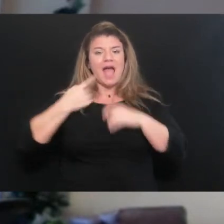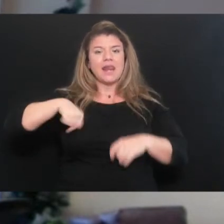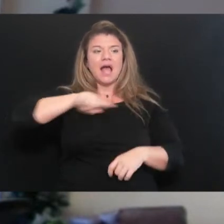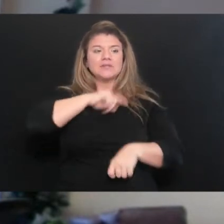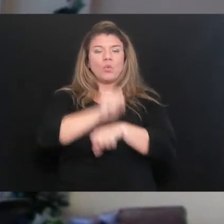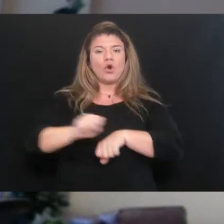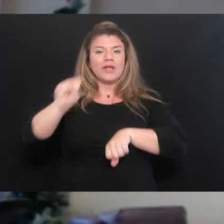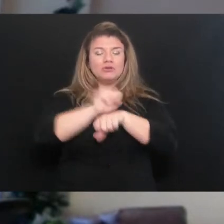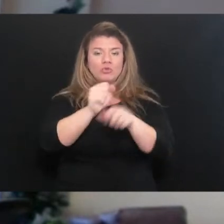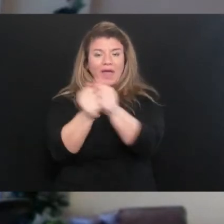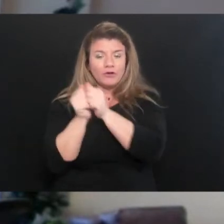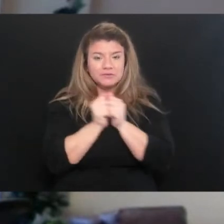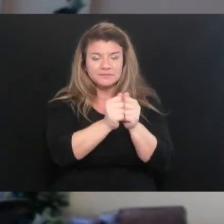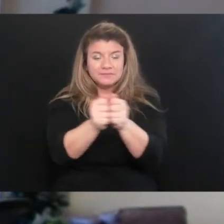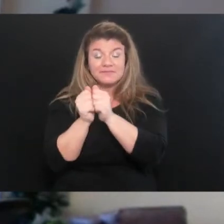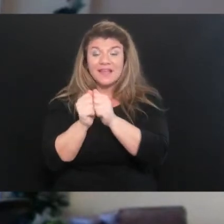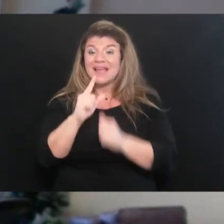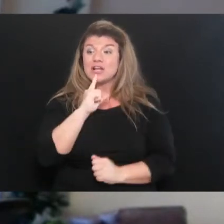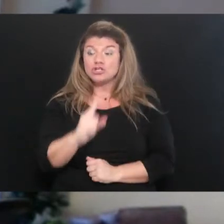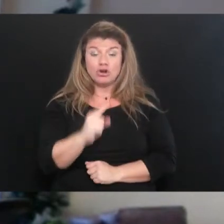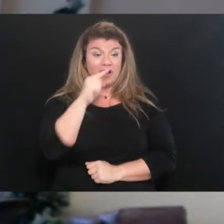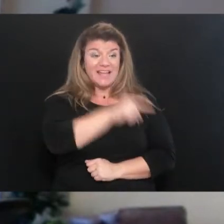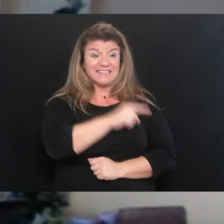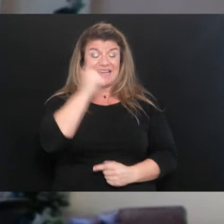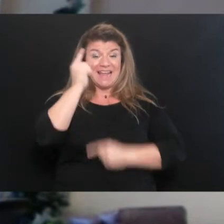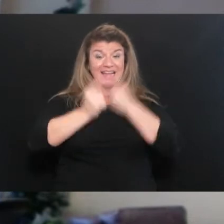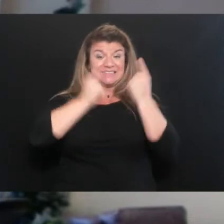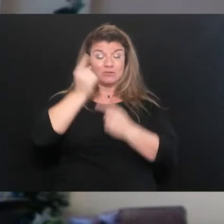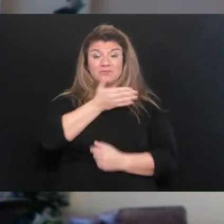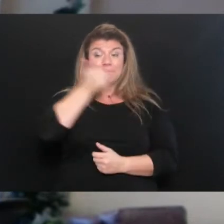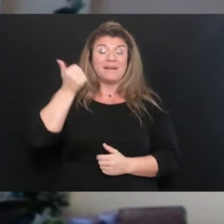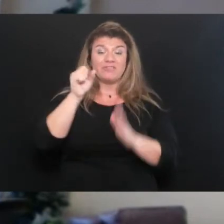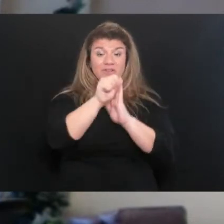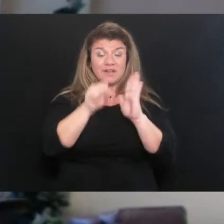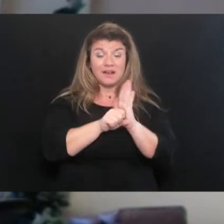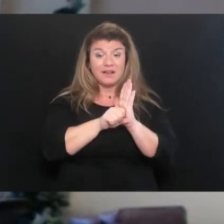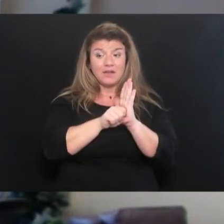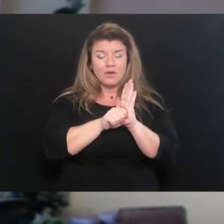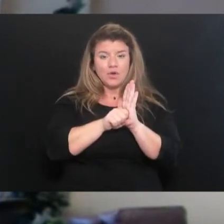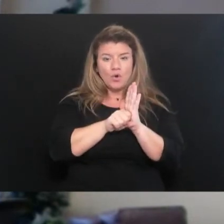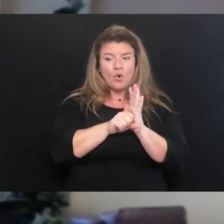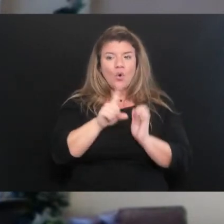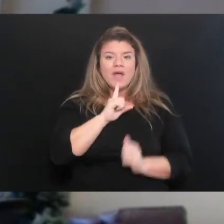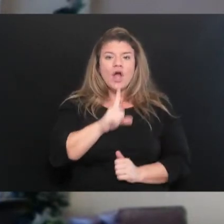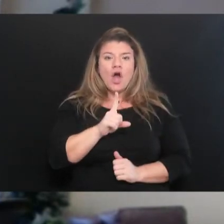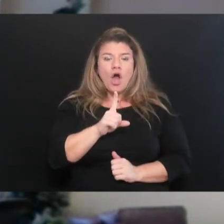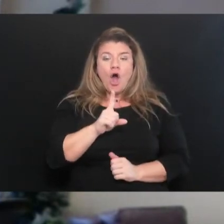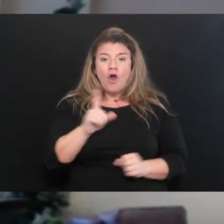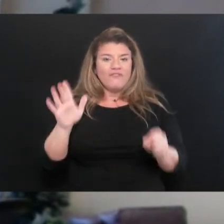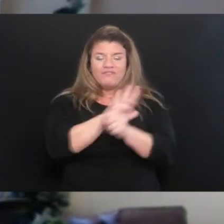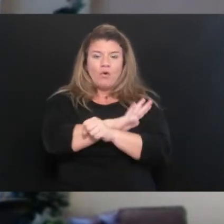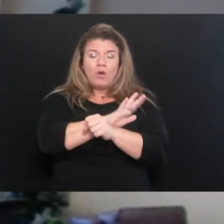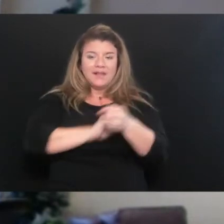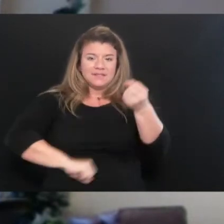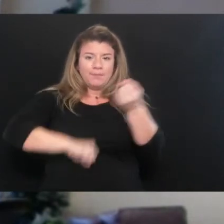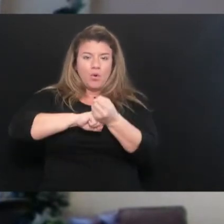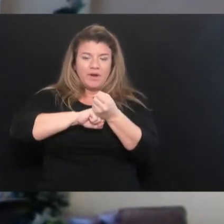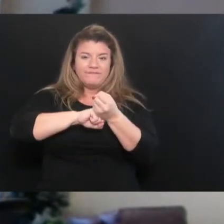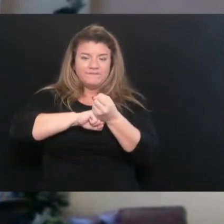direction. And certainly as he considers what's best for the state, we are fully supportive of